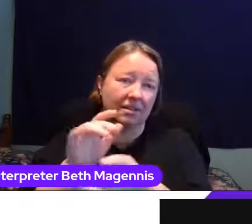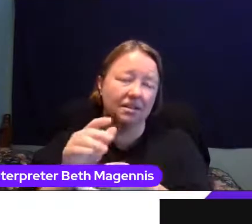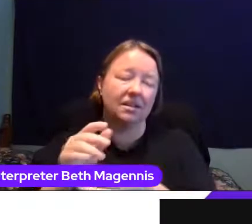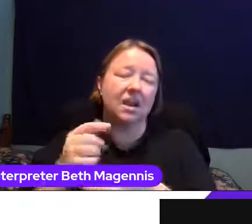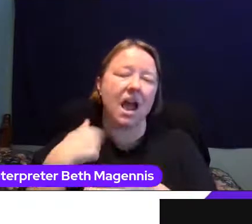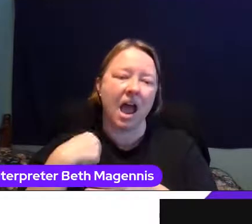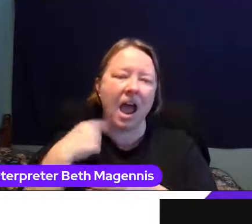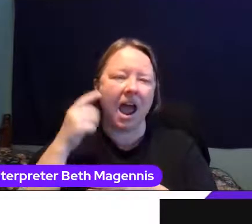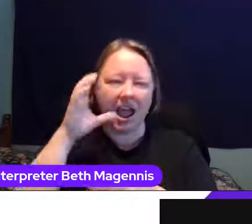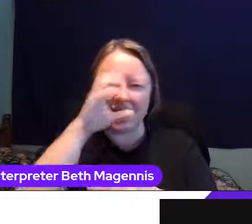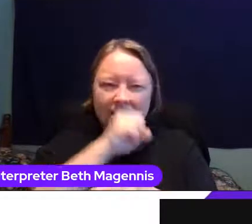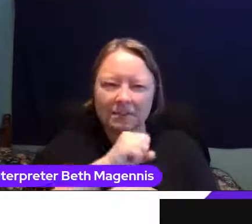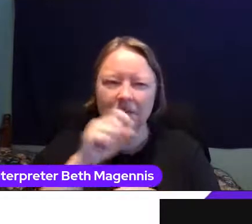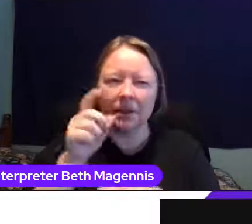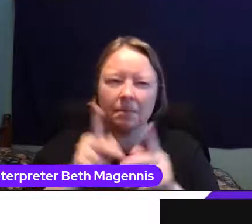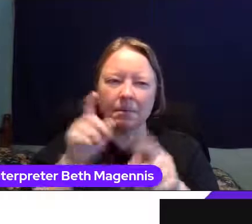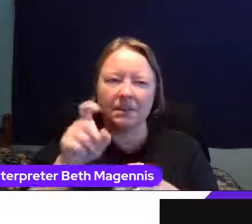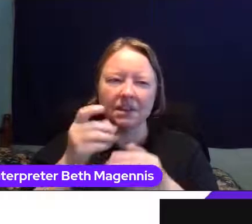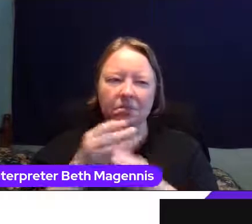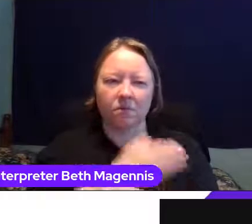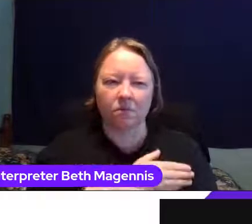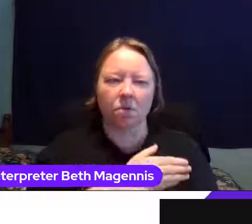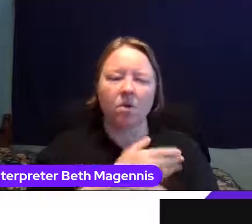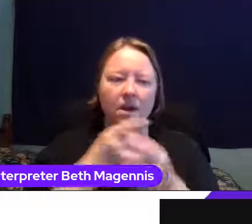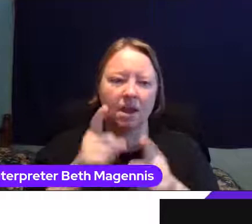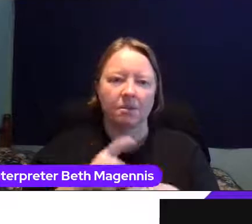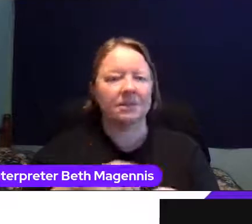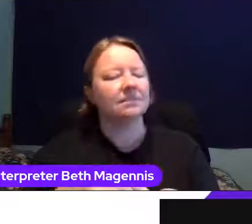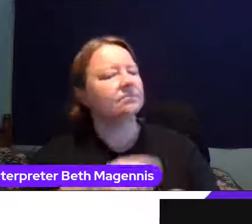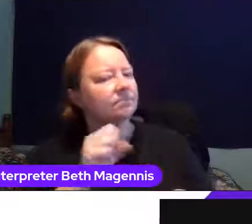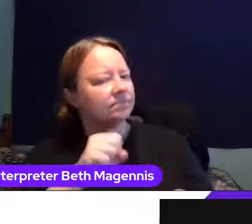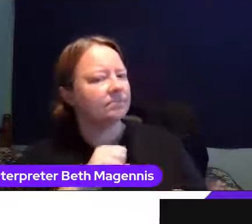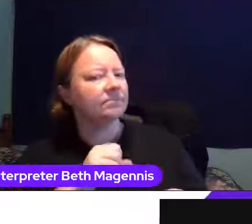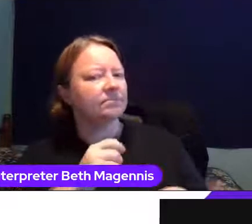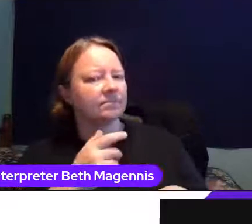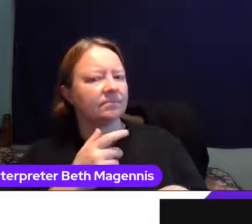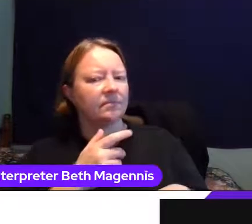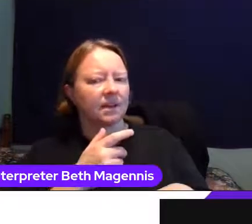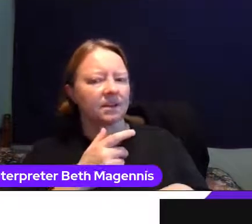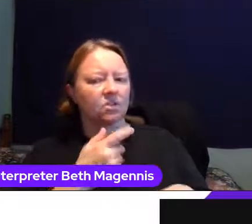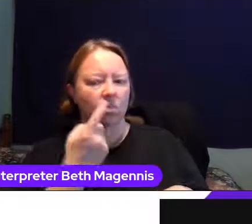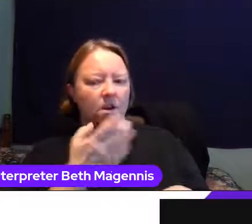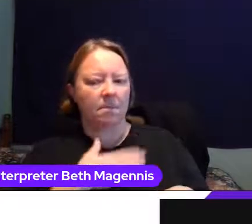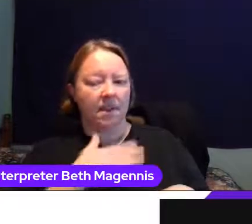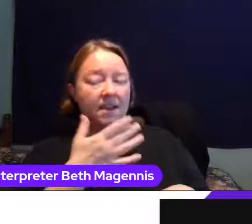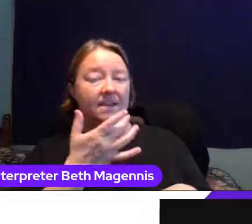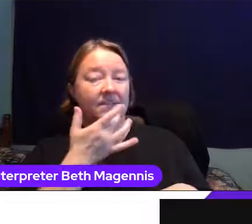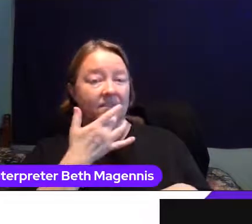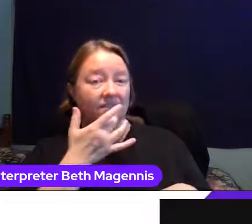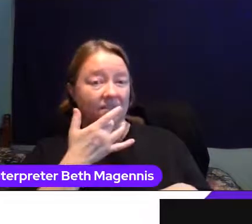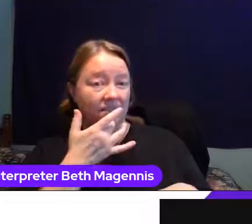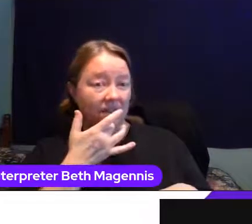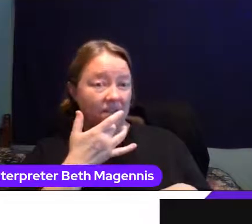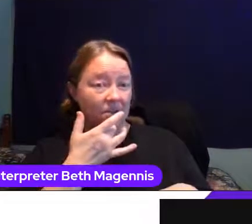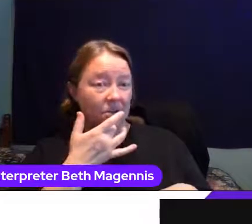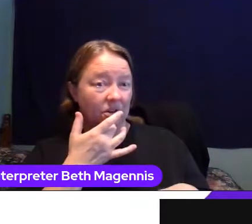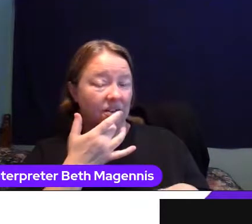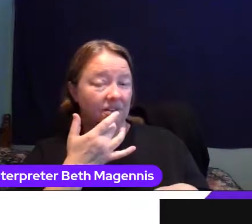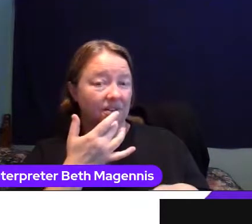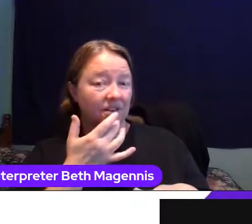needs before they come up. Well, and it's one of my favorite bumper stickers is